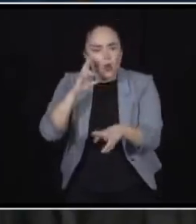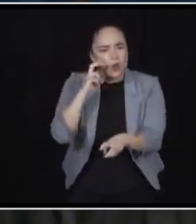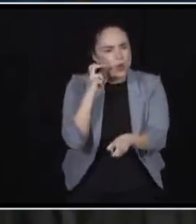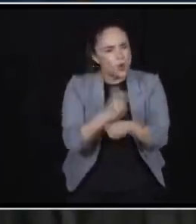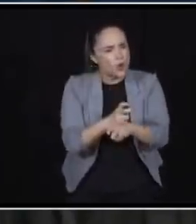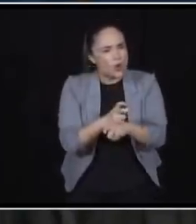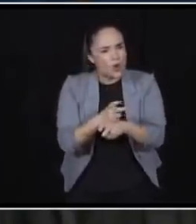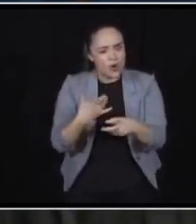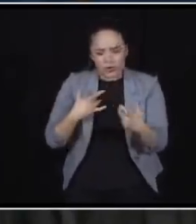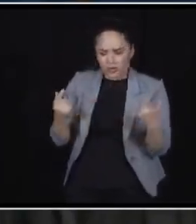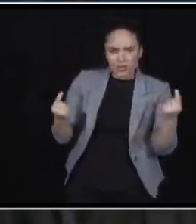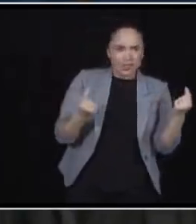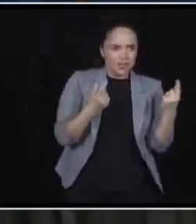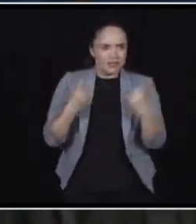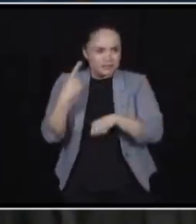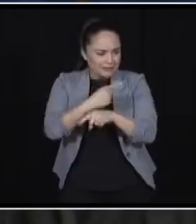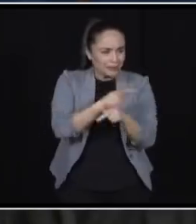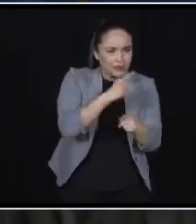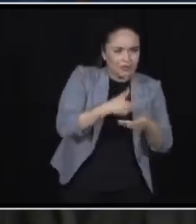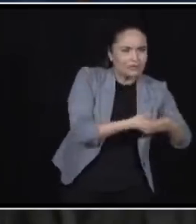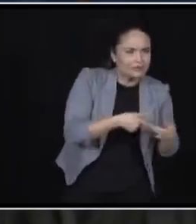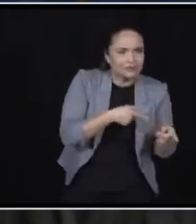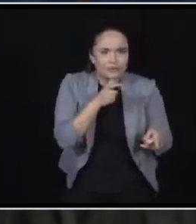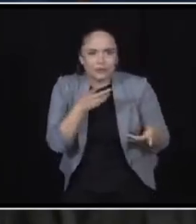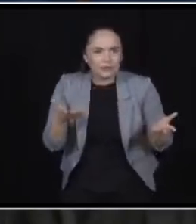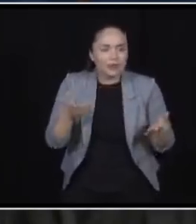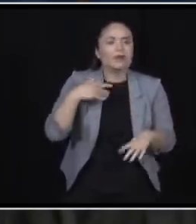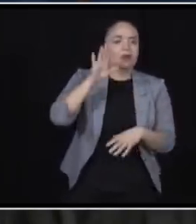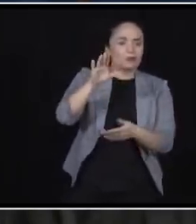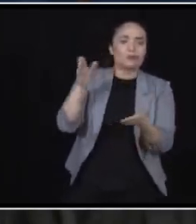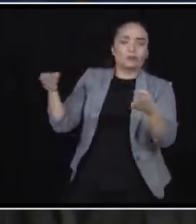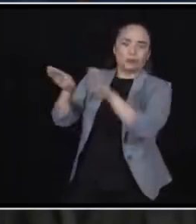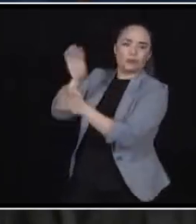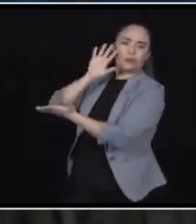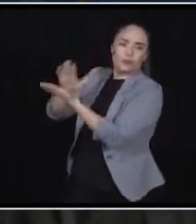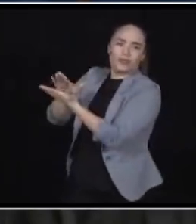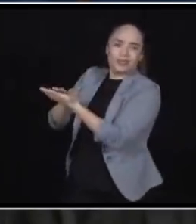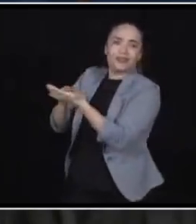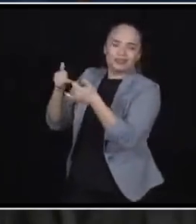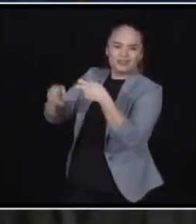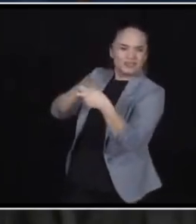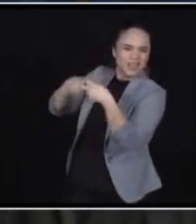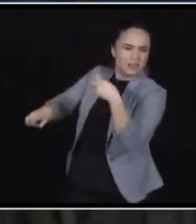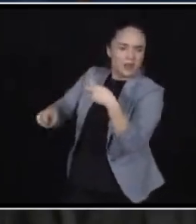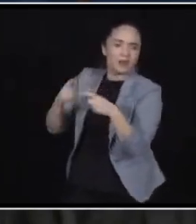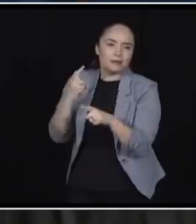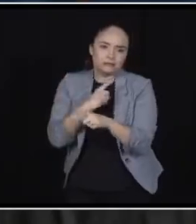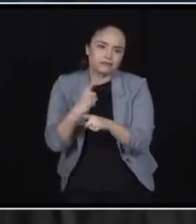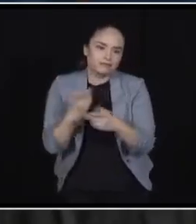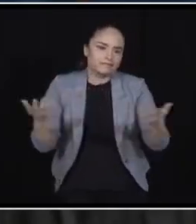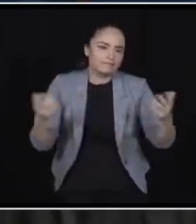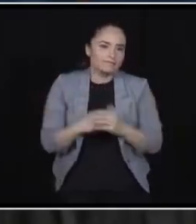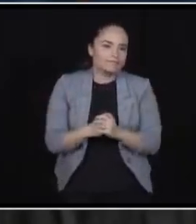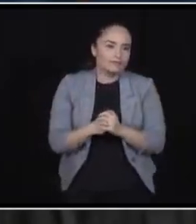decision, but it was the right decision. Childcare for non-school age children will remain open, but